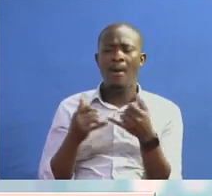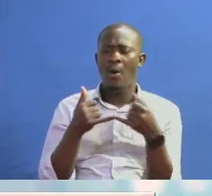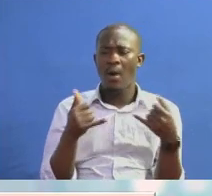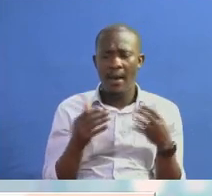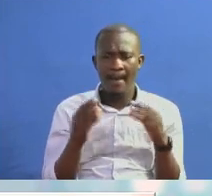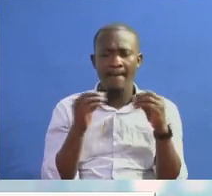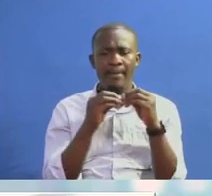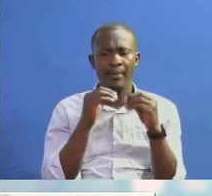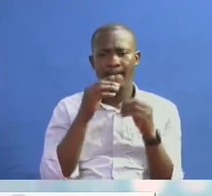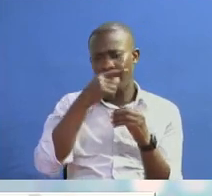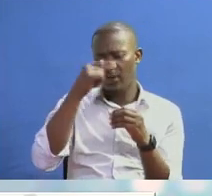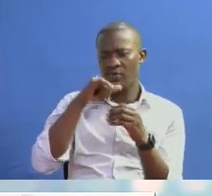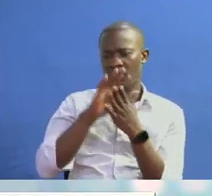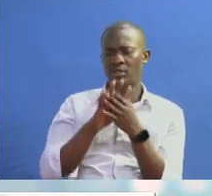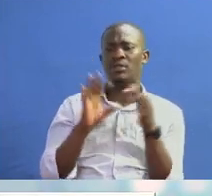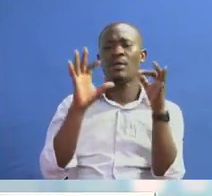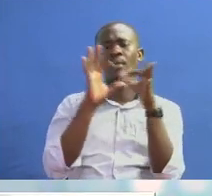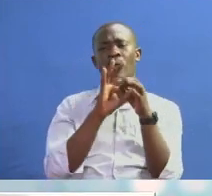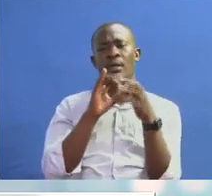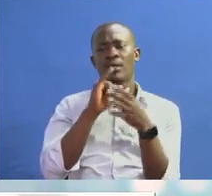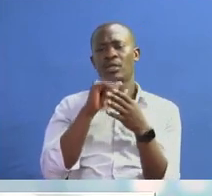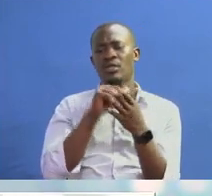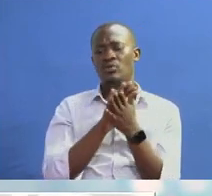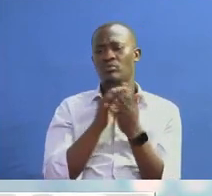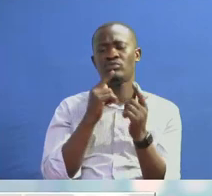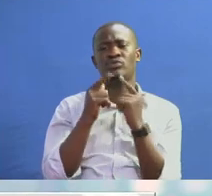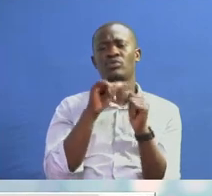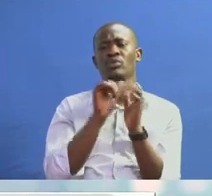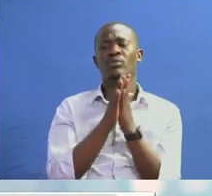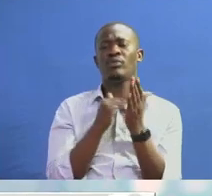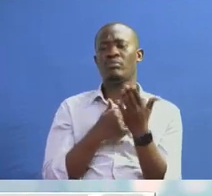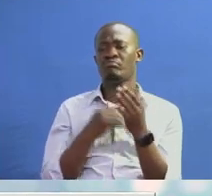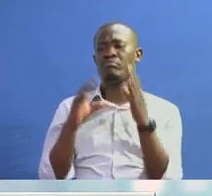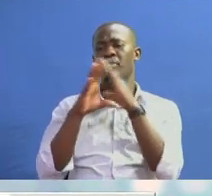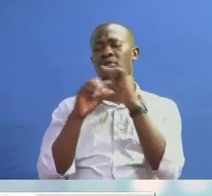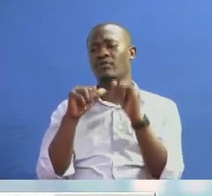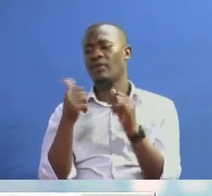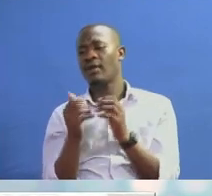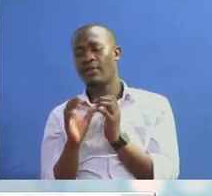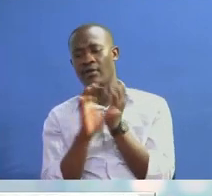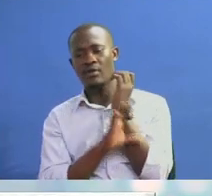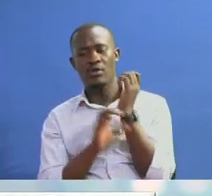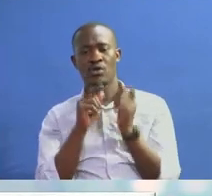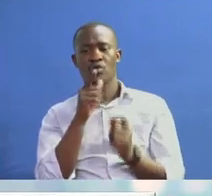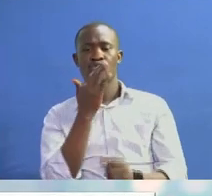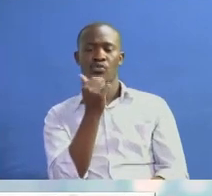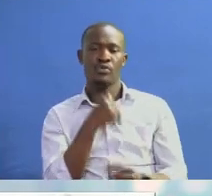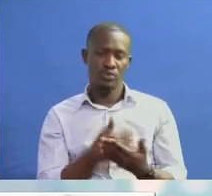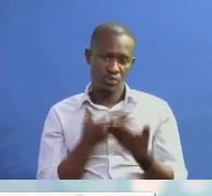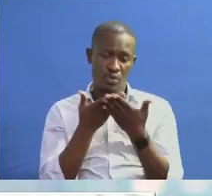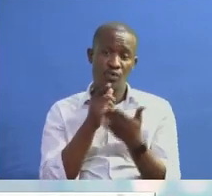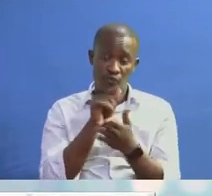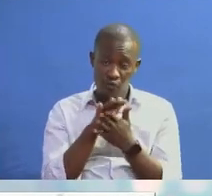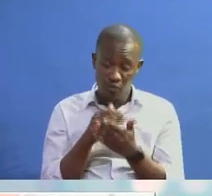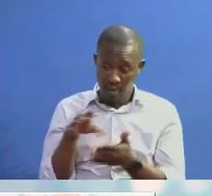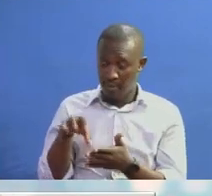it's a partnership and sometimes because it's like you're talking with the president of another country, you want them to give you a market that is going to